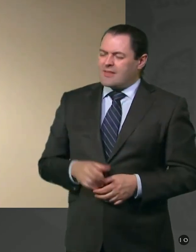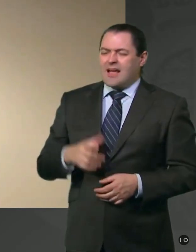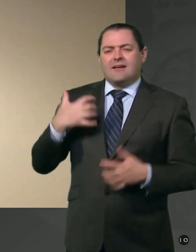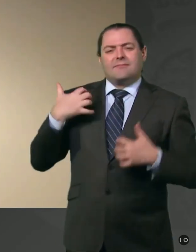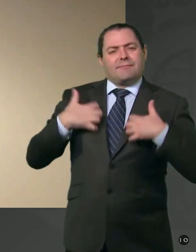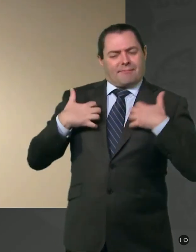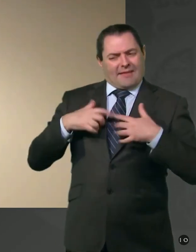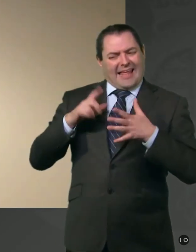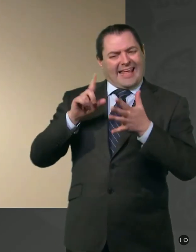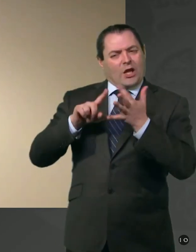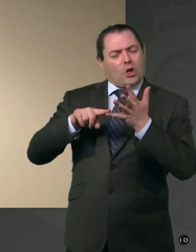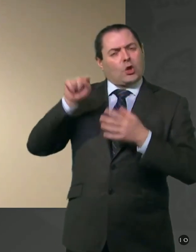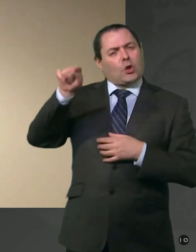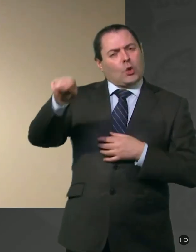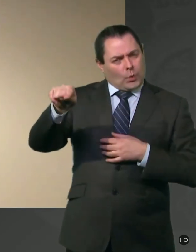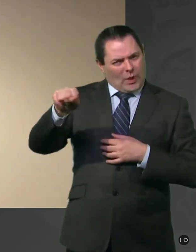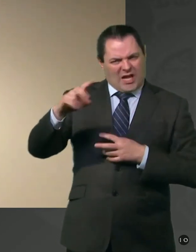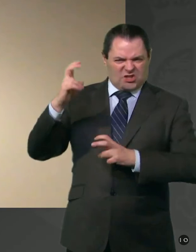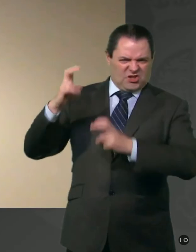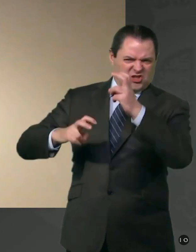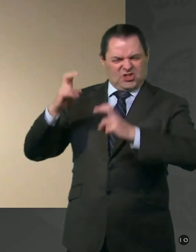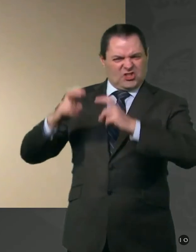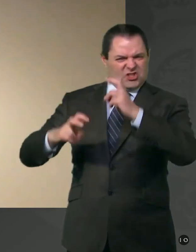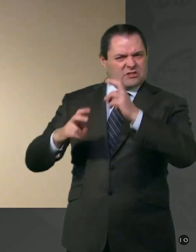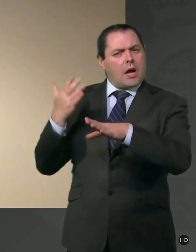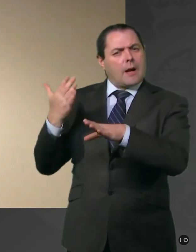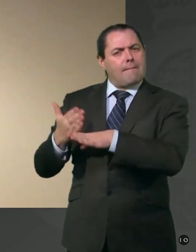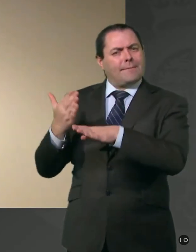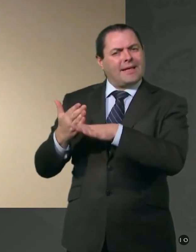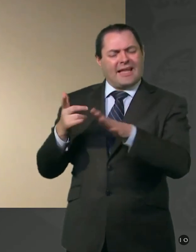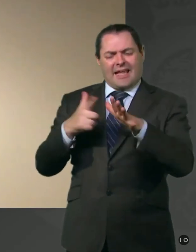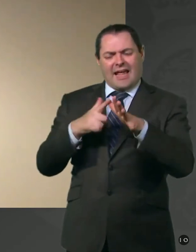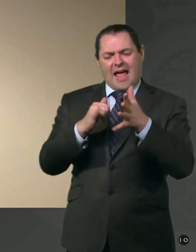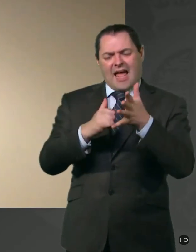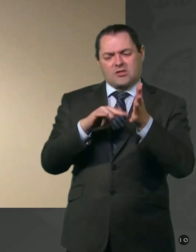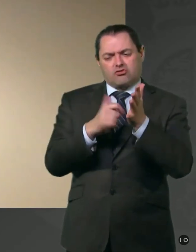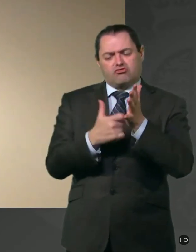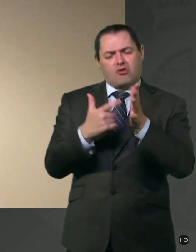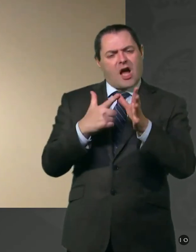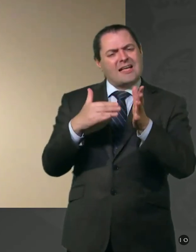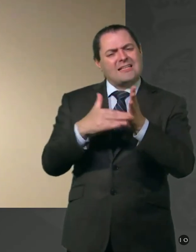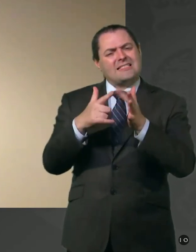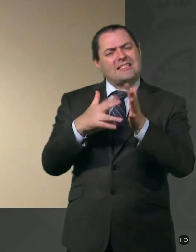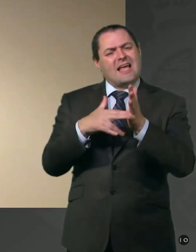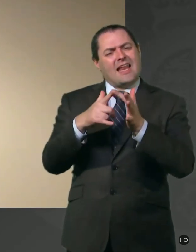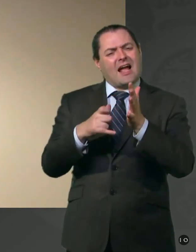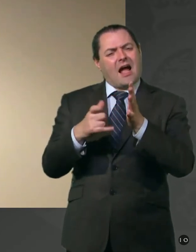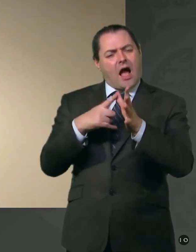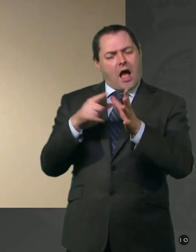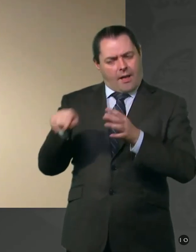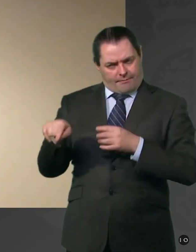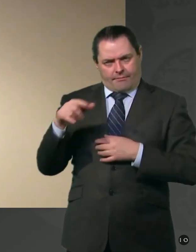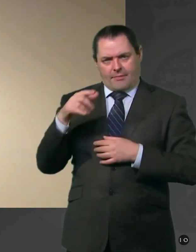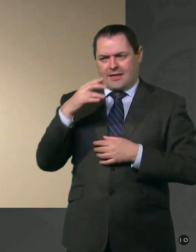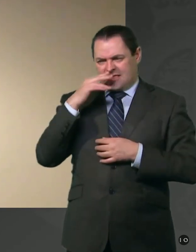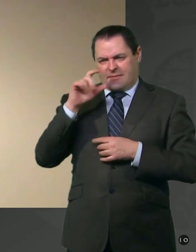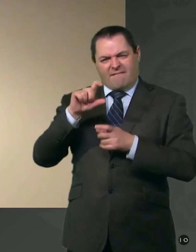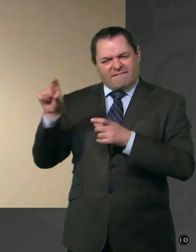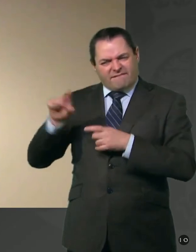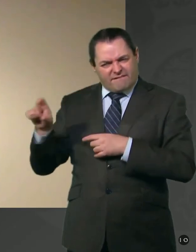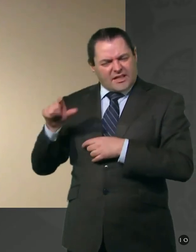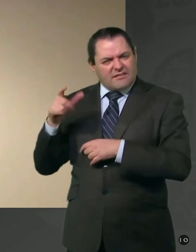has been threatening to impose vaccine export controls on doses leaving the EU. Have you been considering